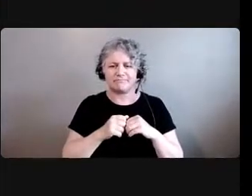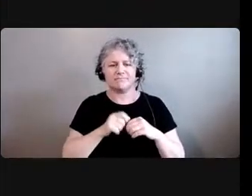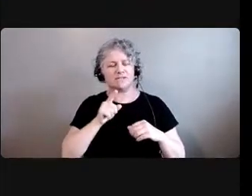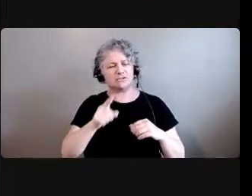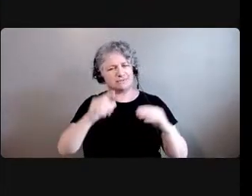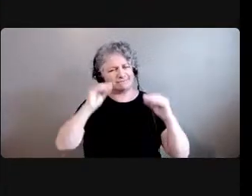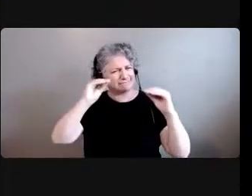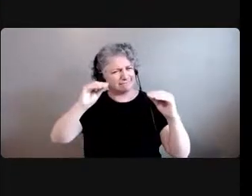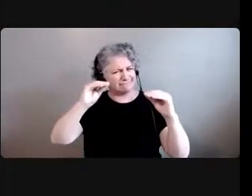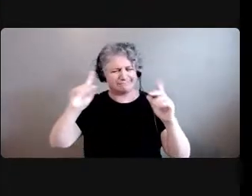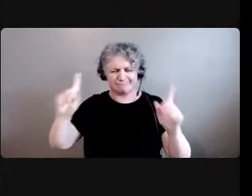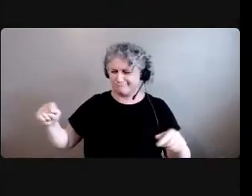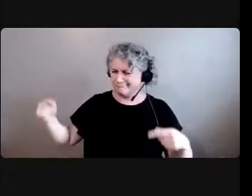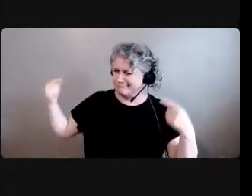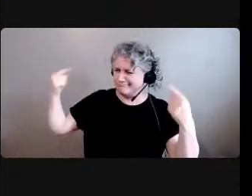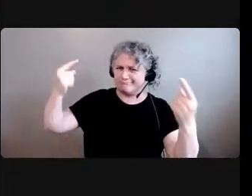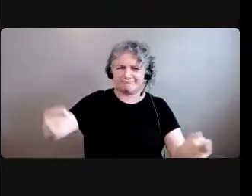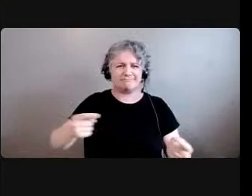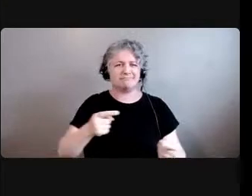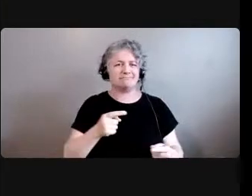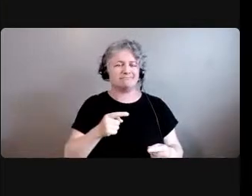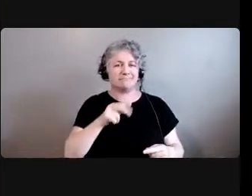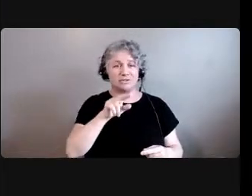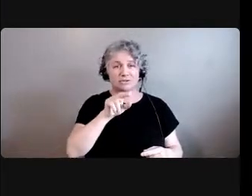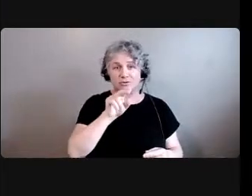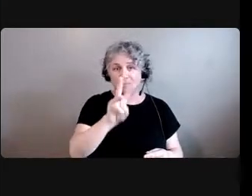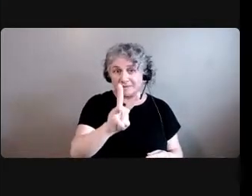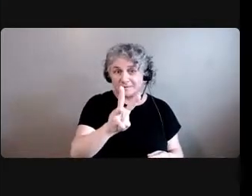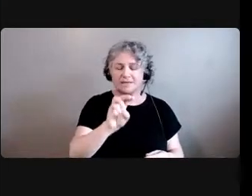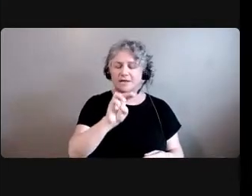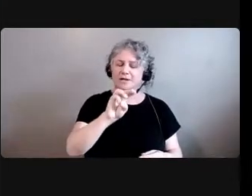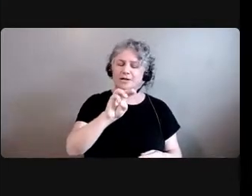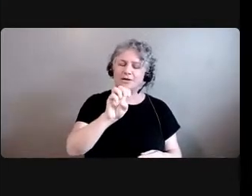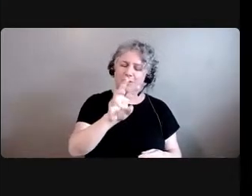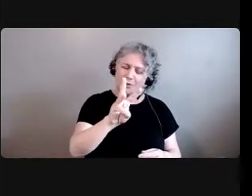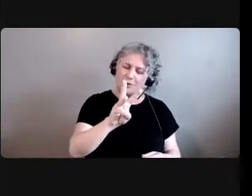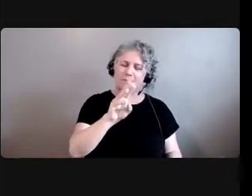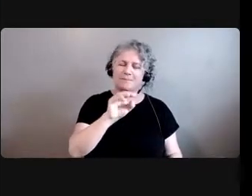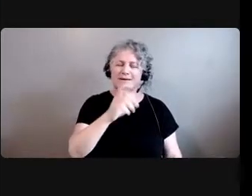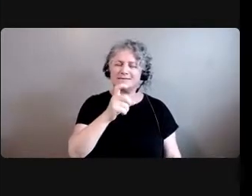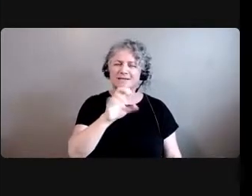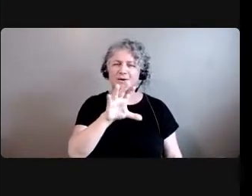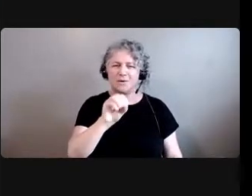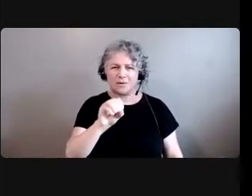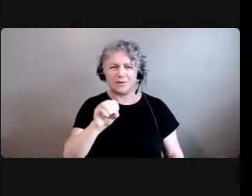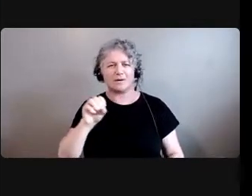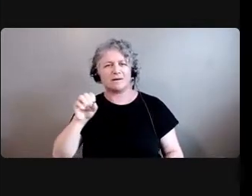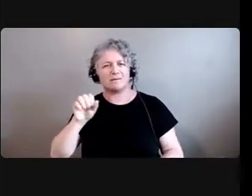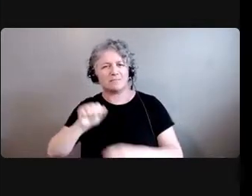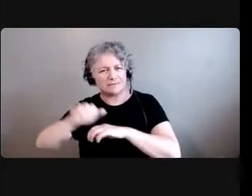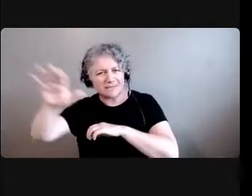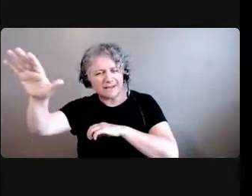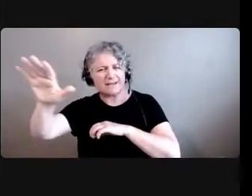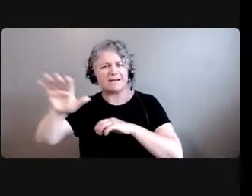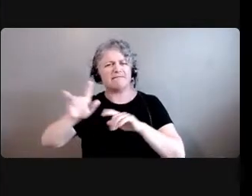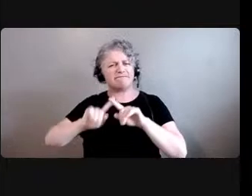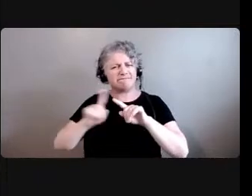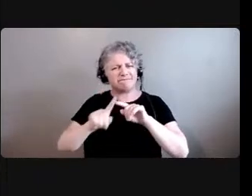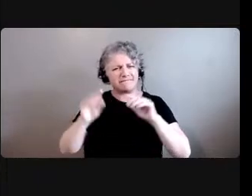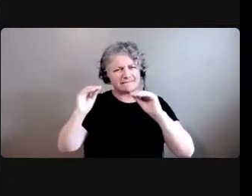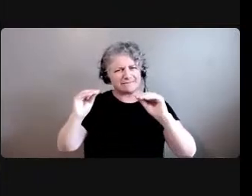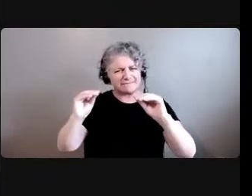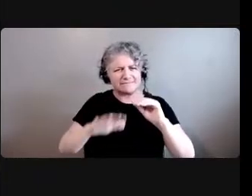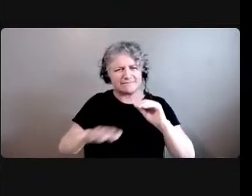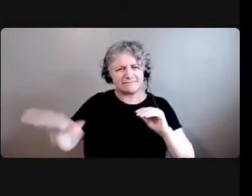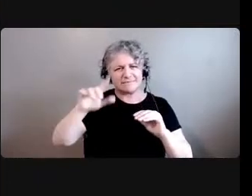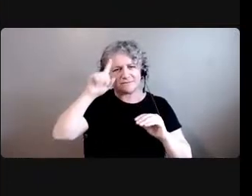Mexico, California, and Montana, organized a drag story hour, and worked with programs for disabled veterans,